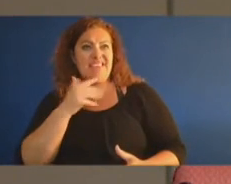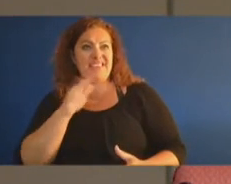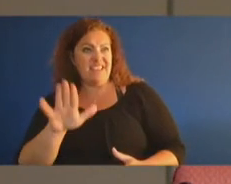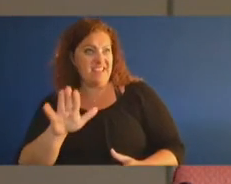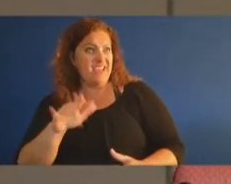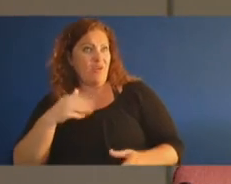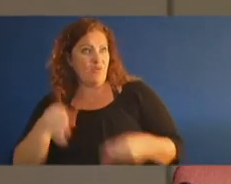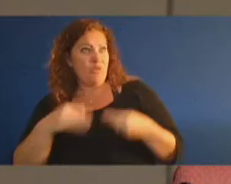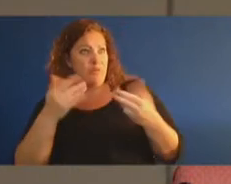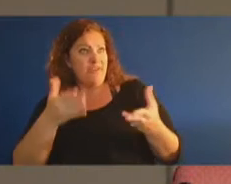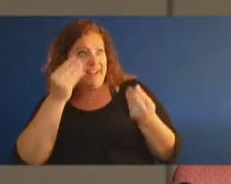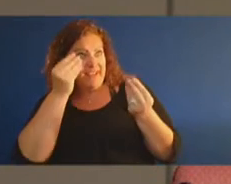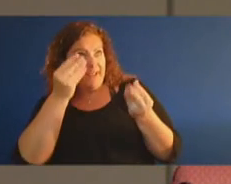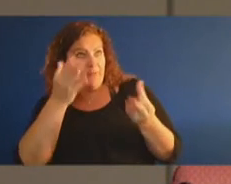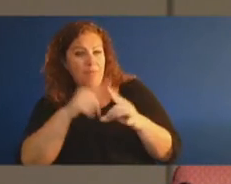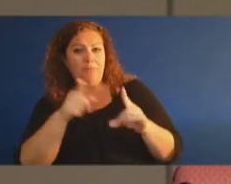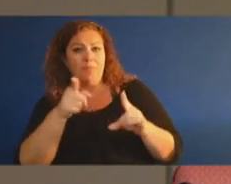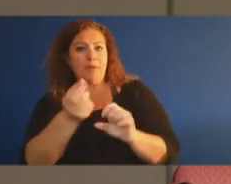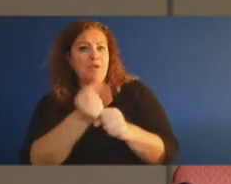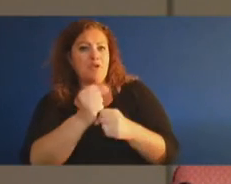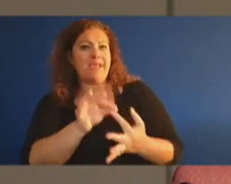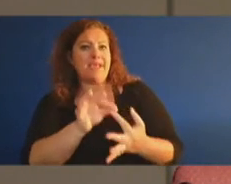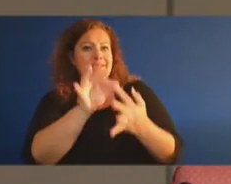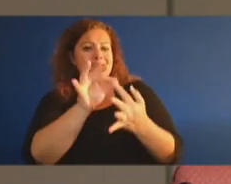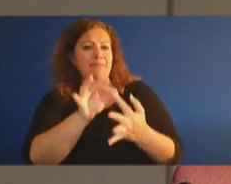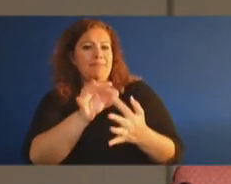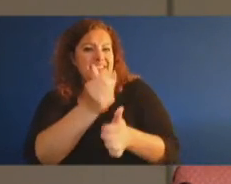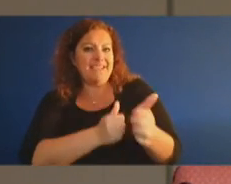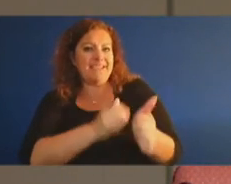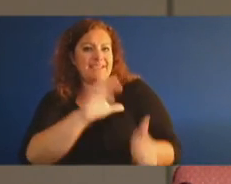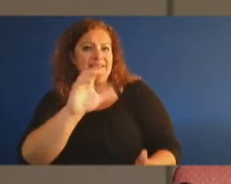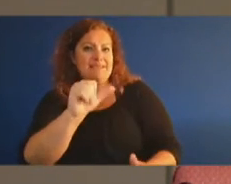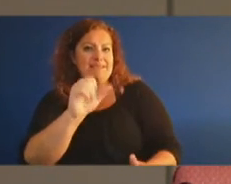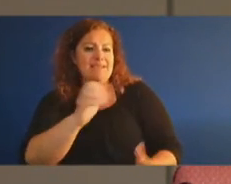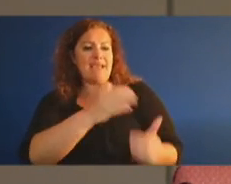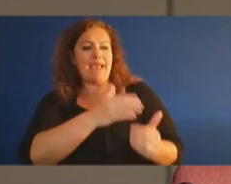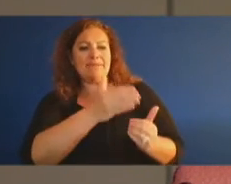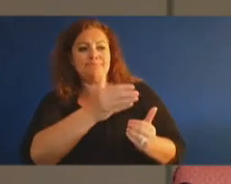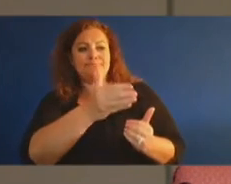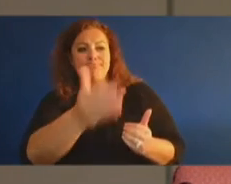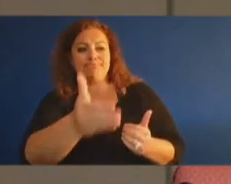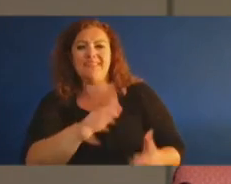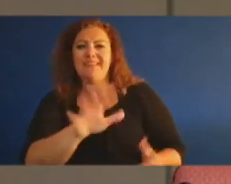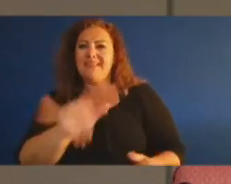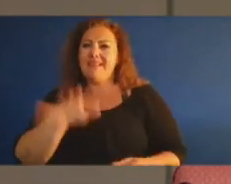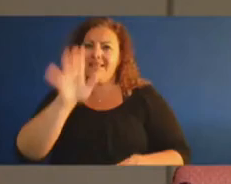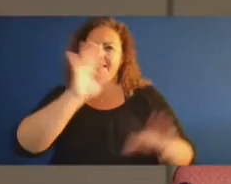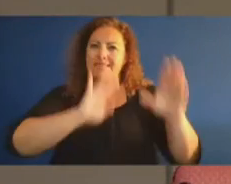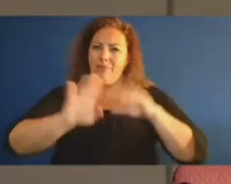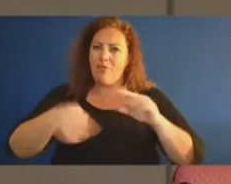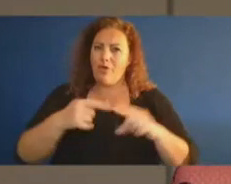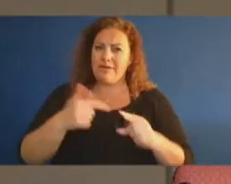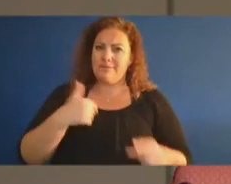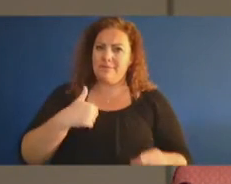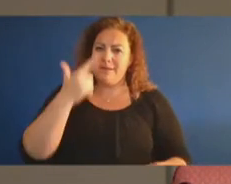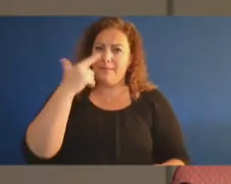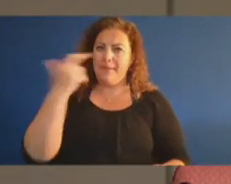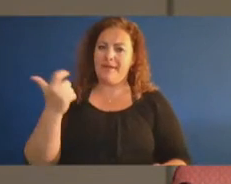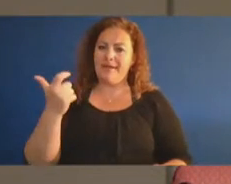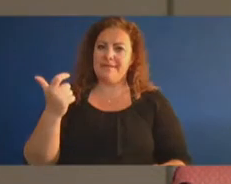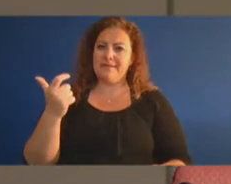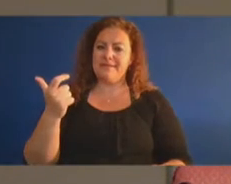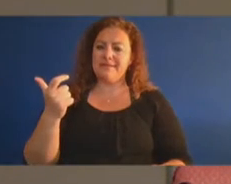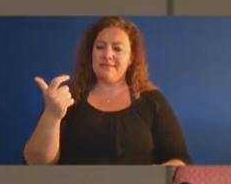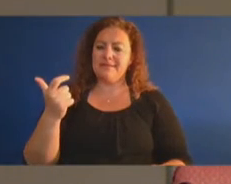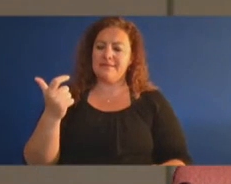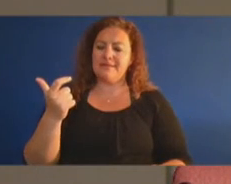and uh you are making an exception on a caseby casee basis and that worries me because um